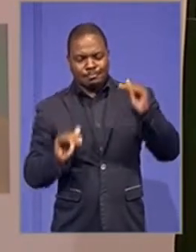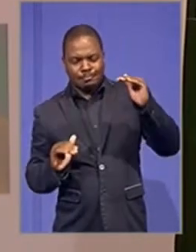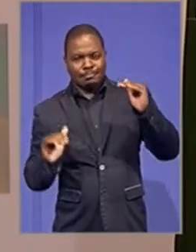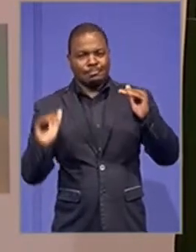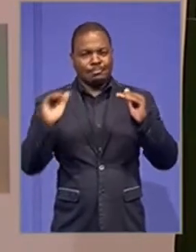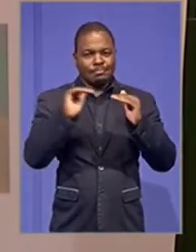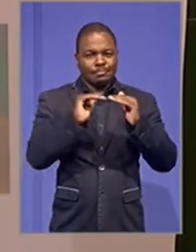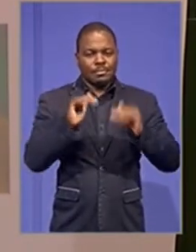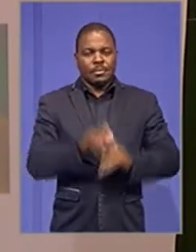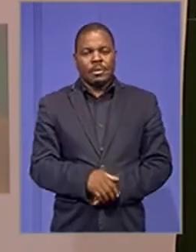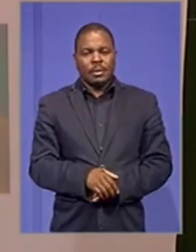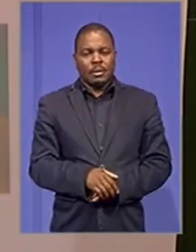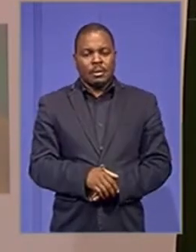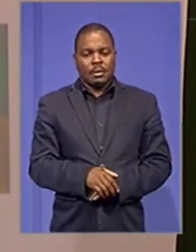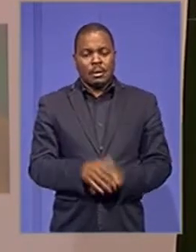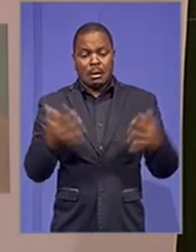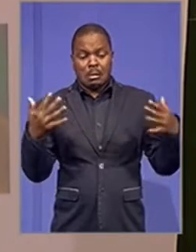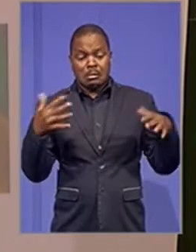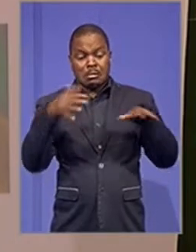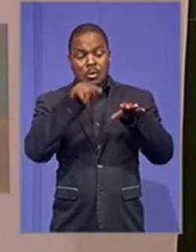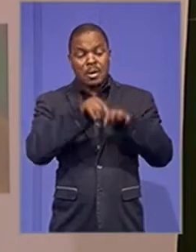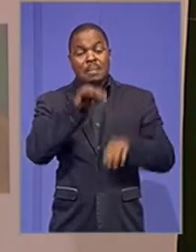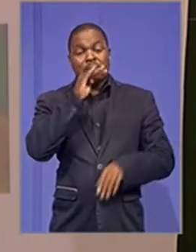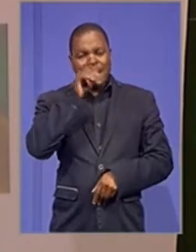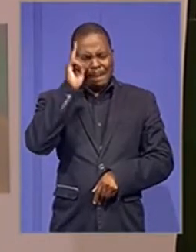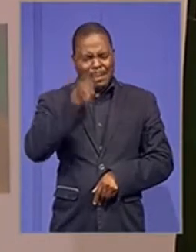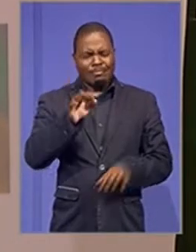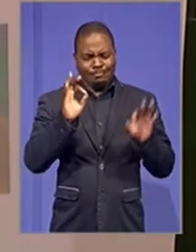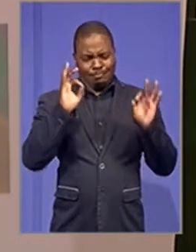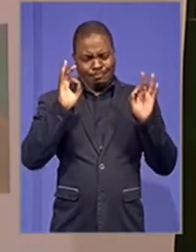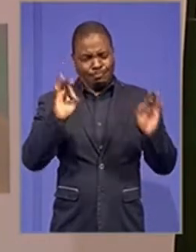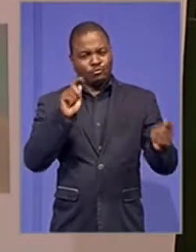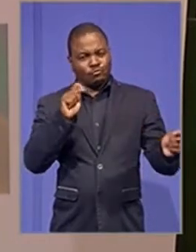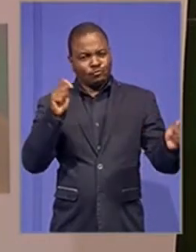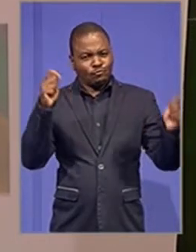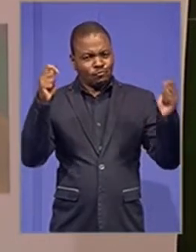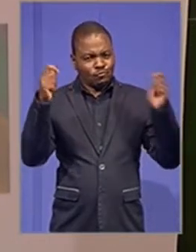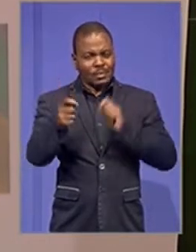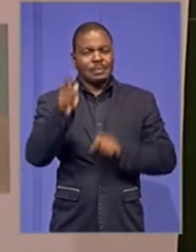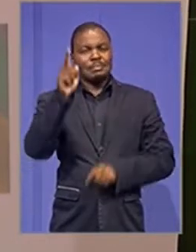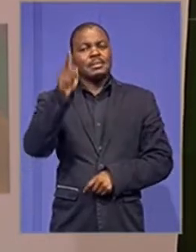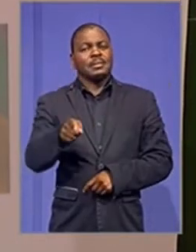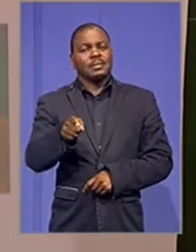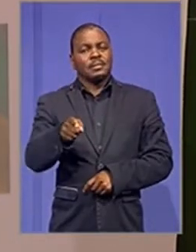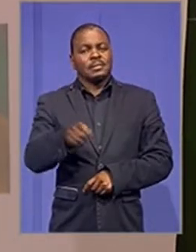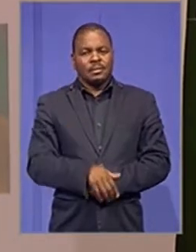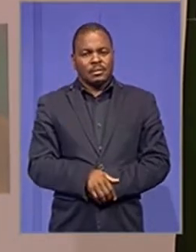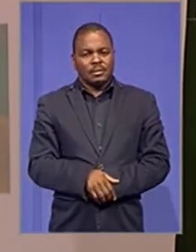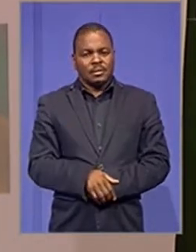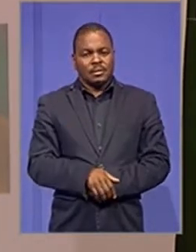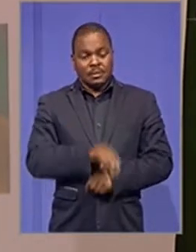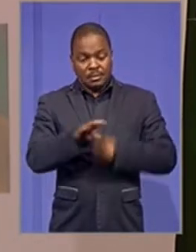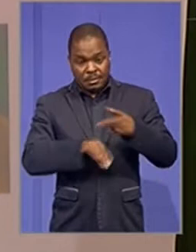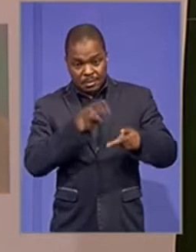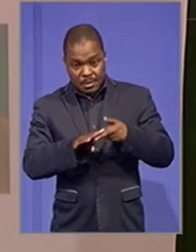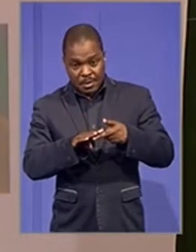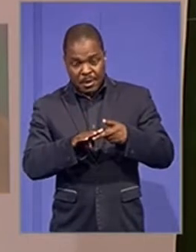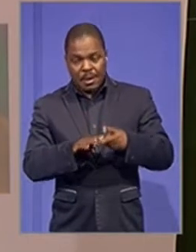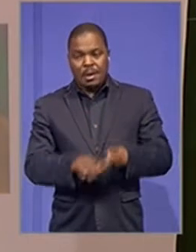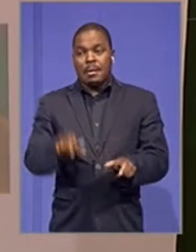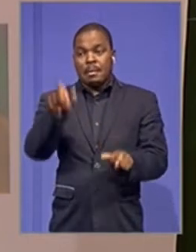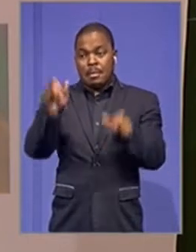Reconciliation has to be about a real change in the material conditions so that the quality